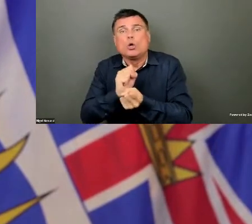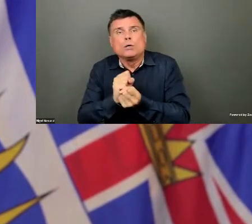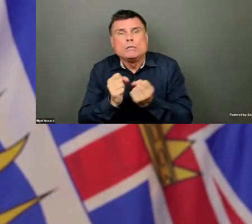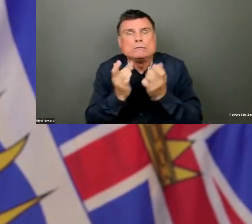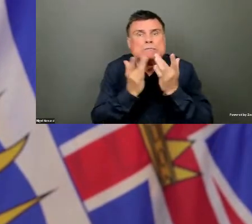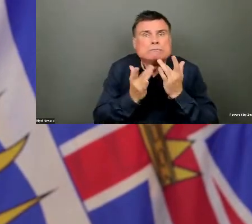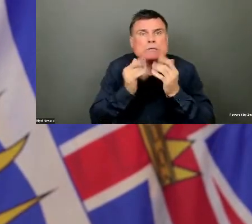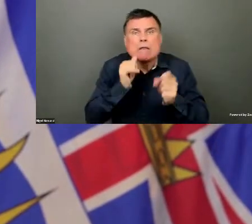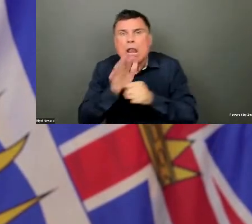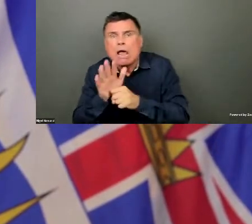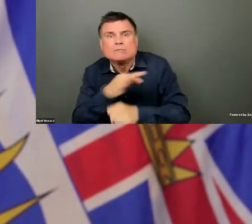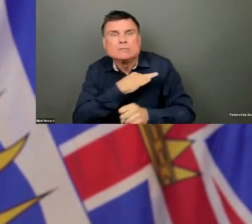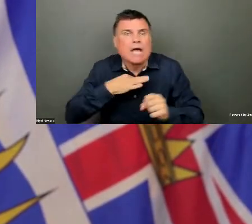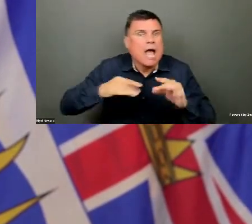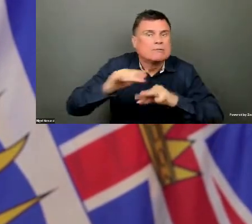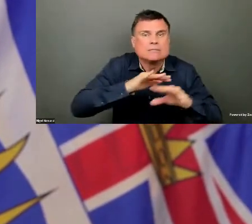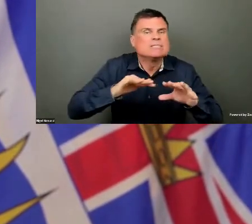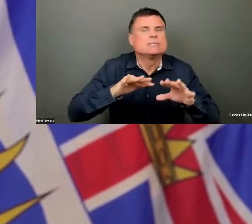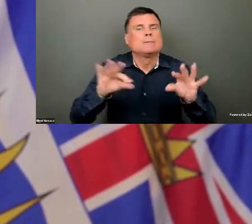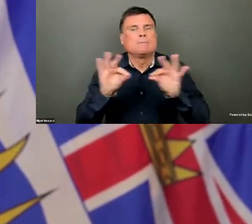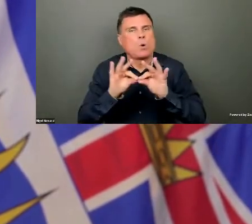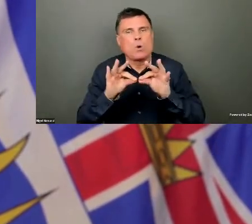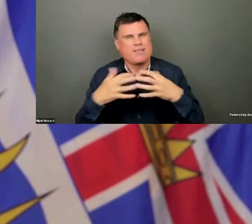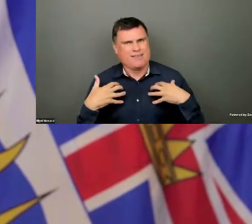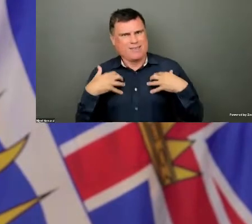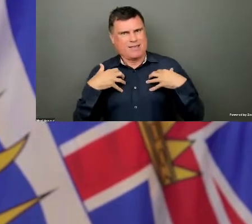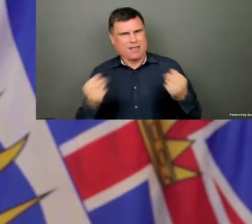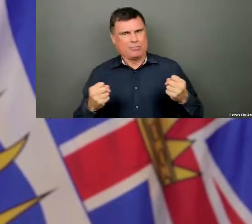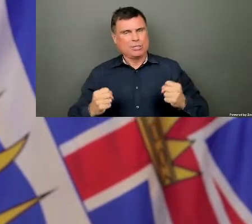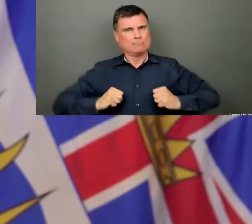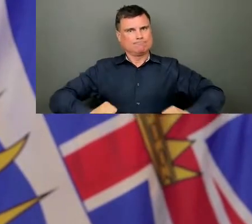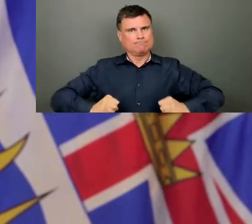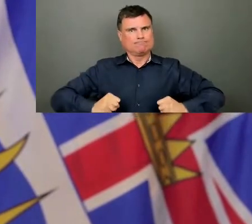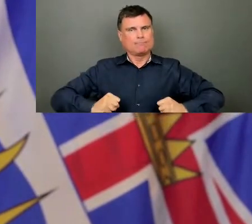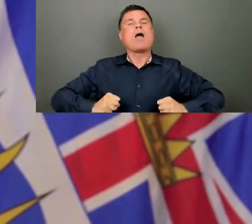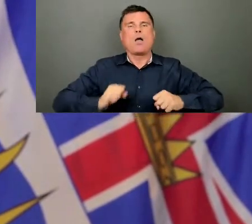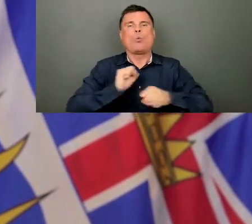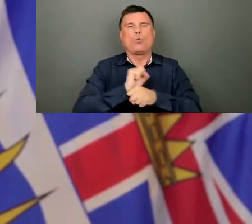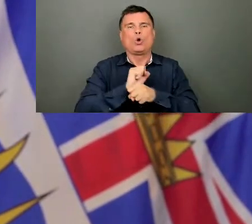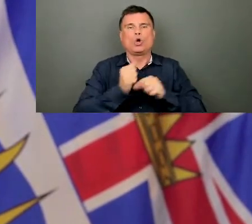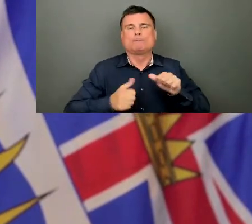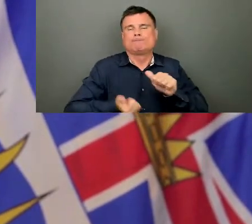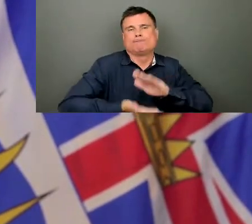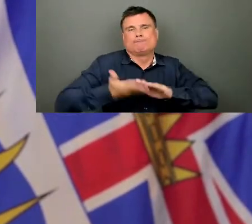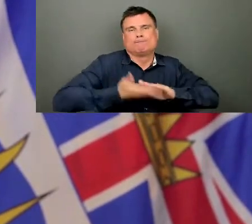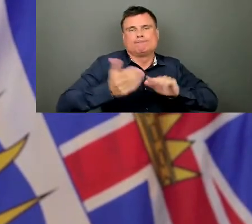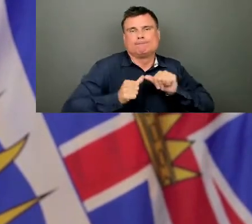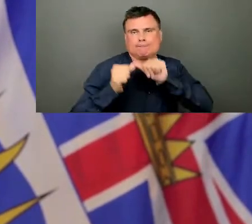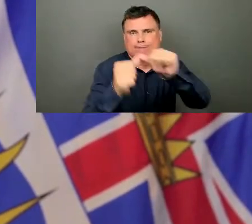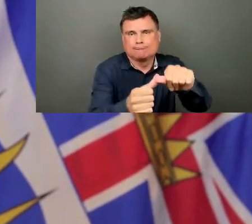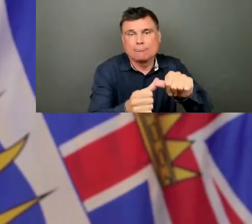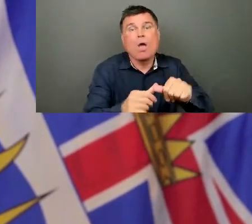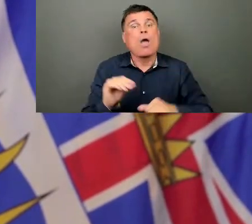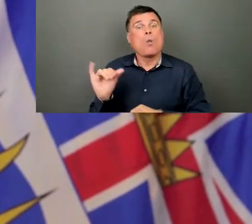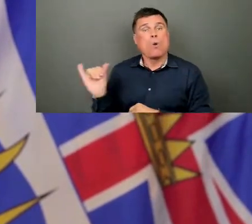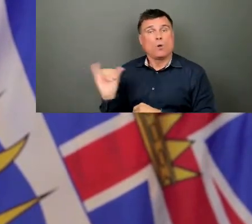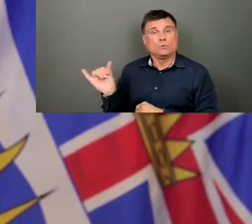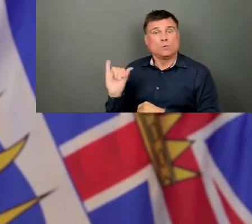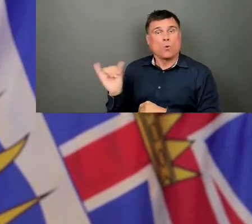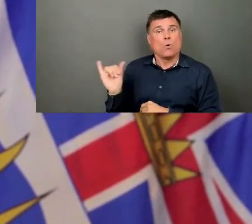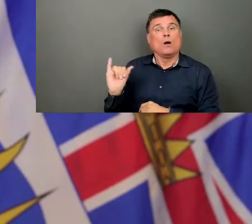we're not passing it on to our colleagues. And we know there are high-risk settings in acute care and home care and community care.